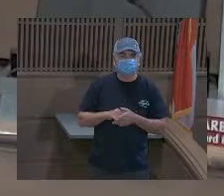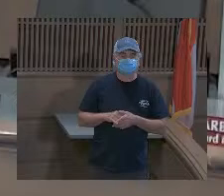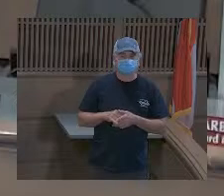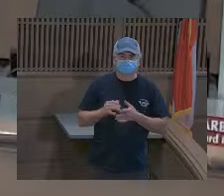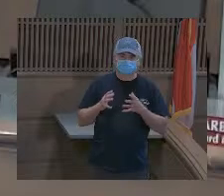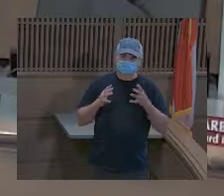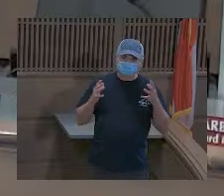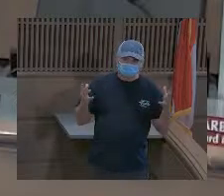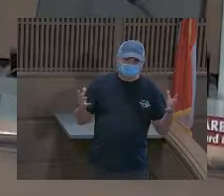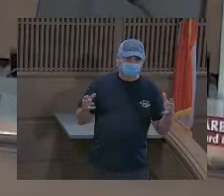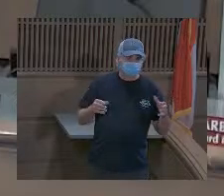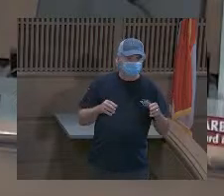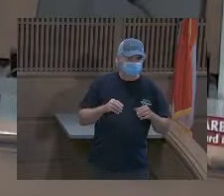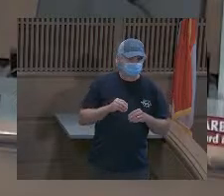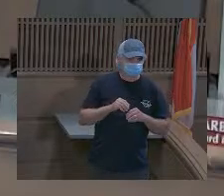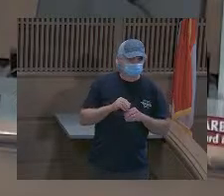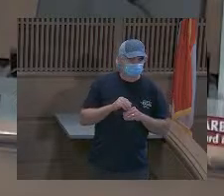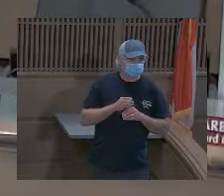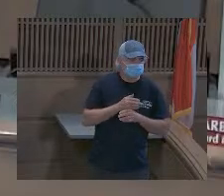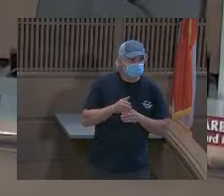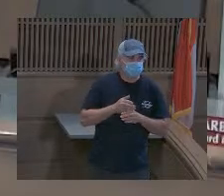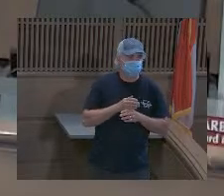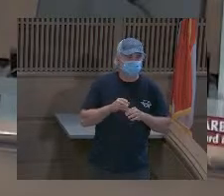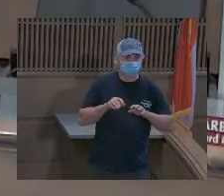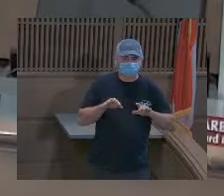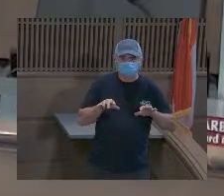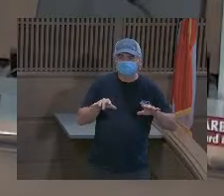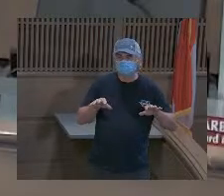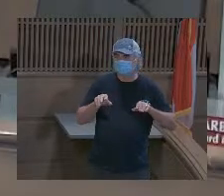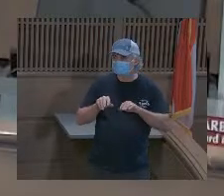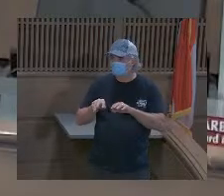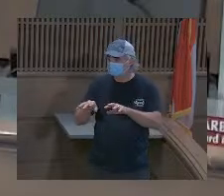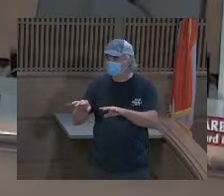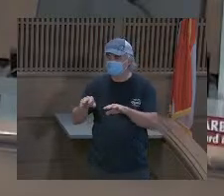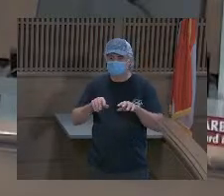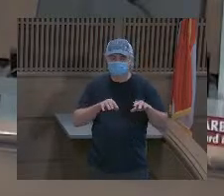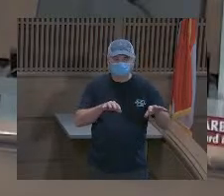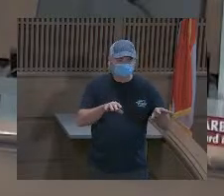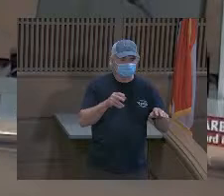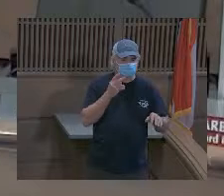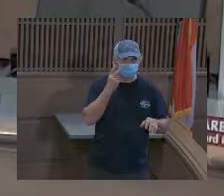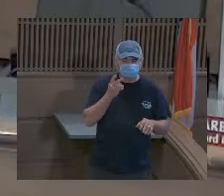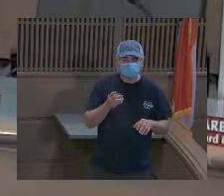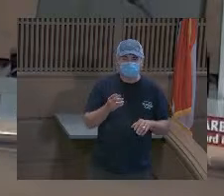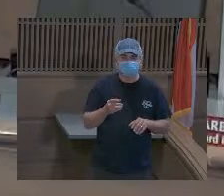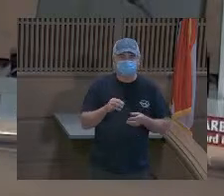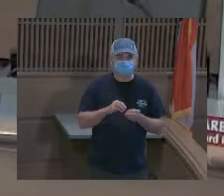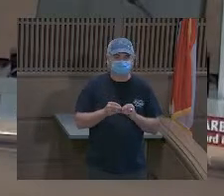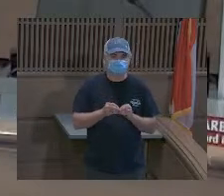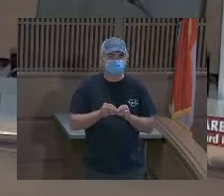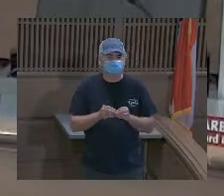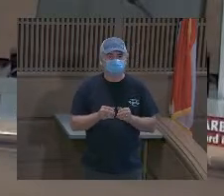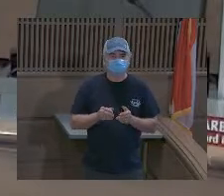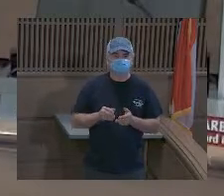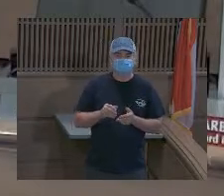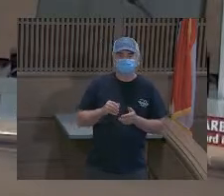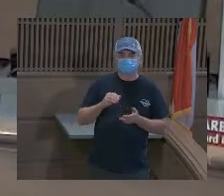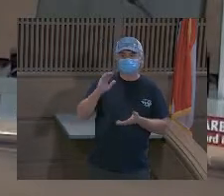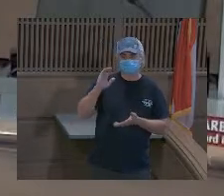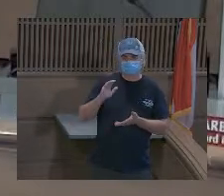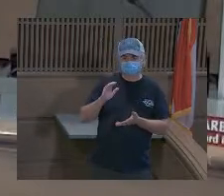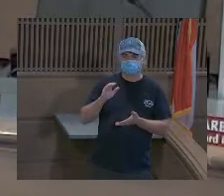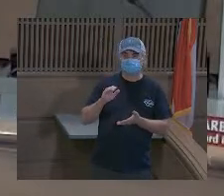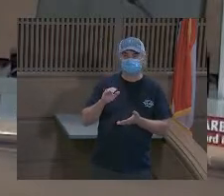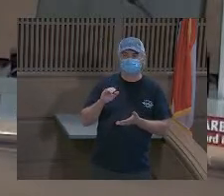spread. Even though we are seeing some communities where the numbers are not as high as they used to be, this